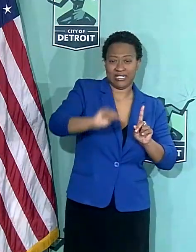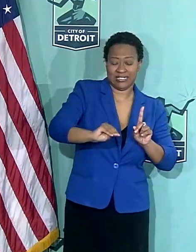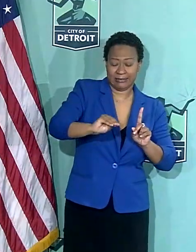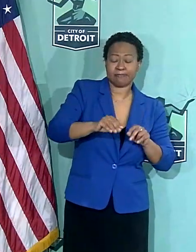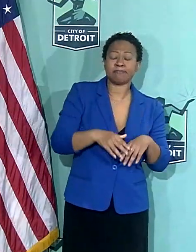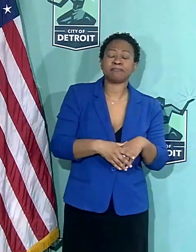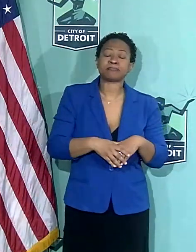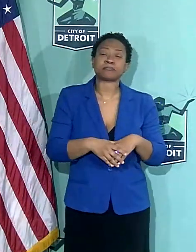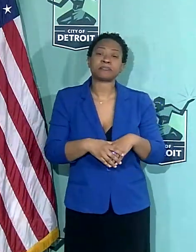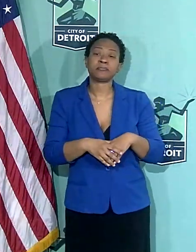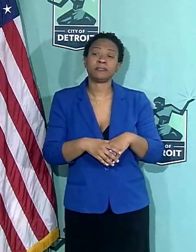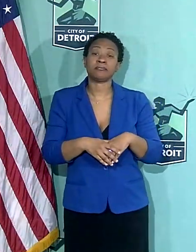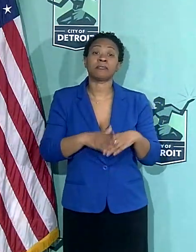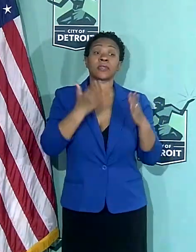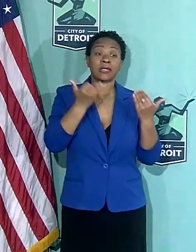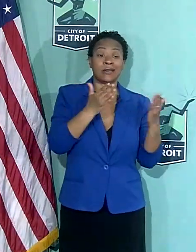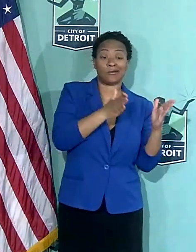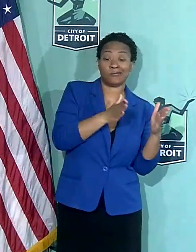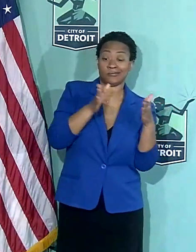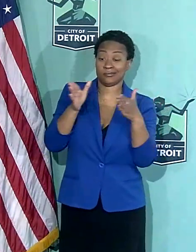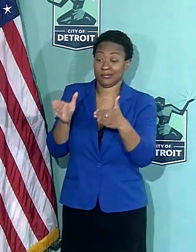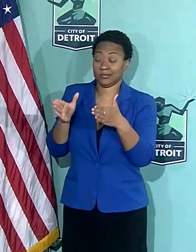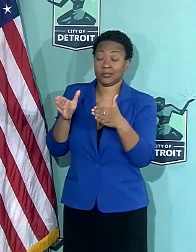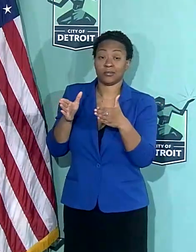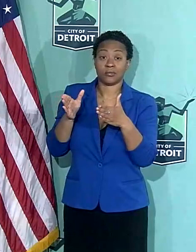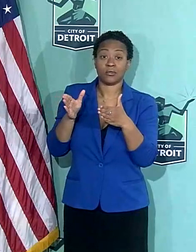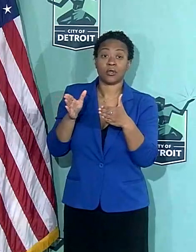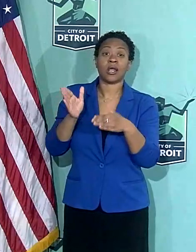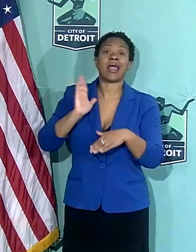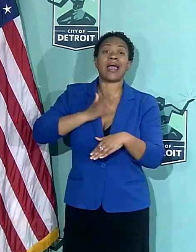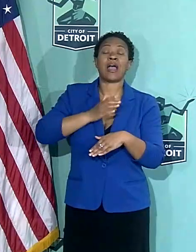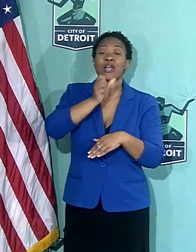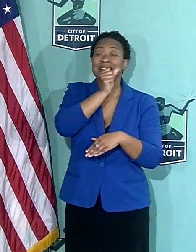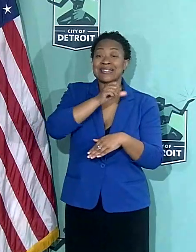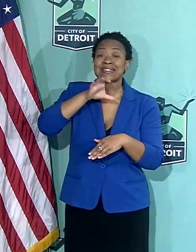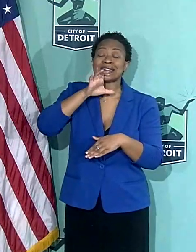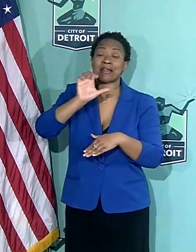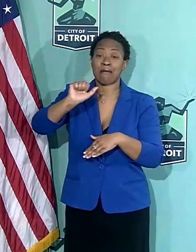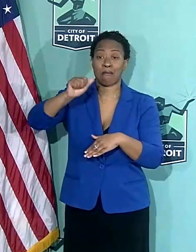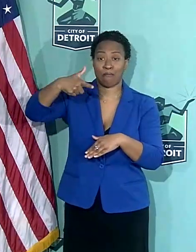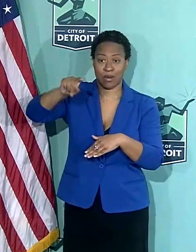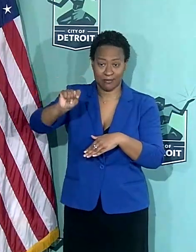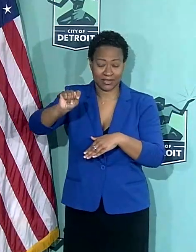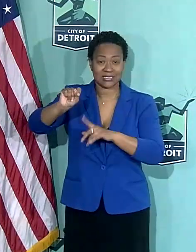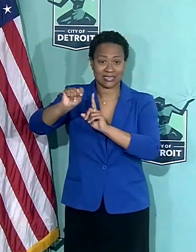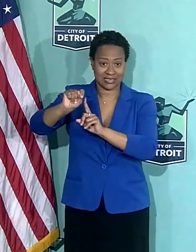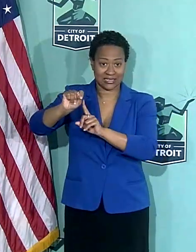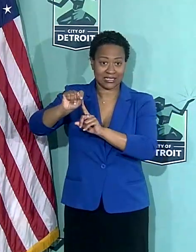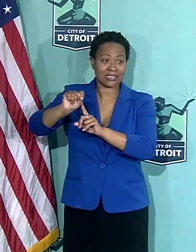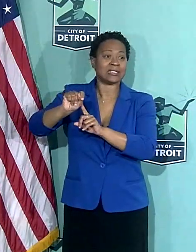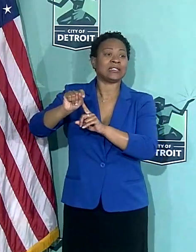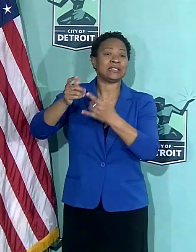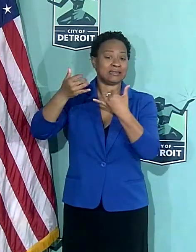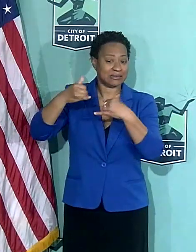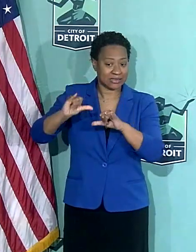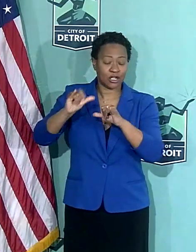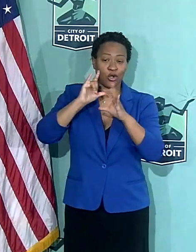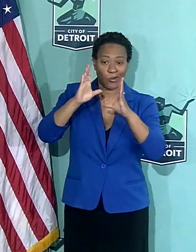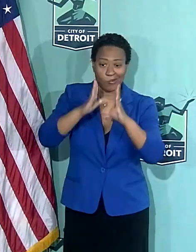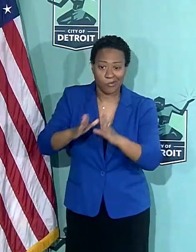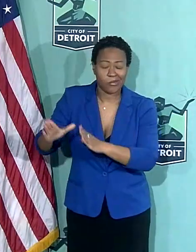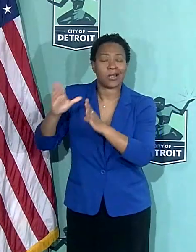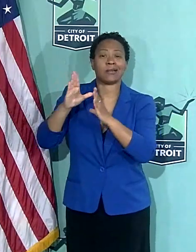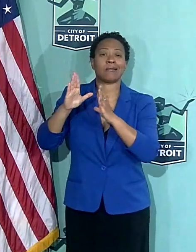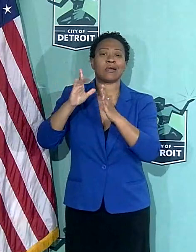So now we are directing our attention to our senior apartments. We're continuing that planning process to